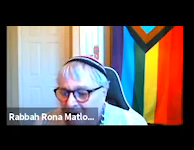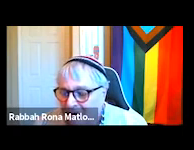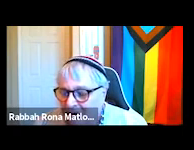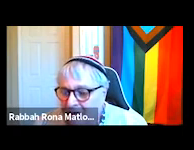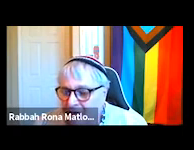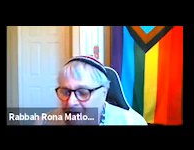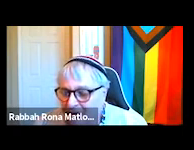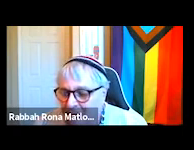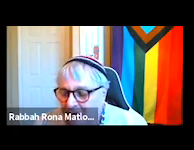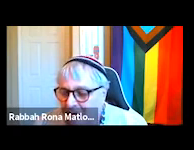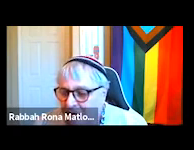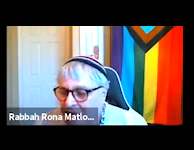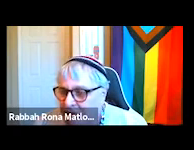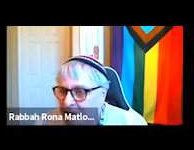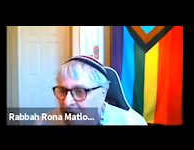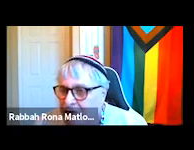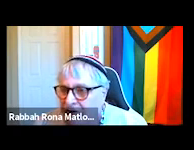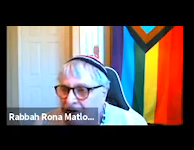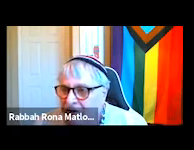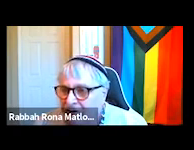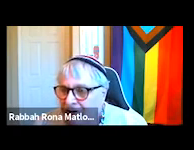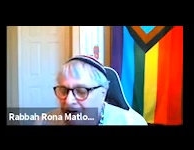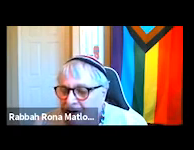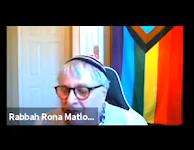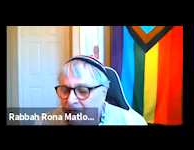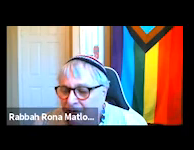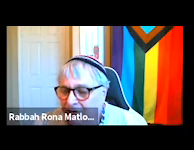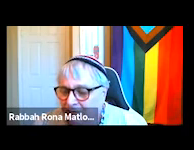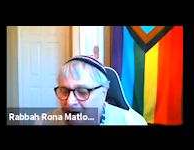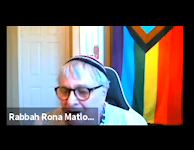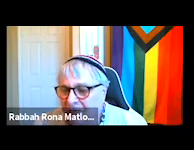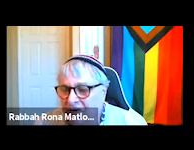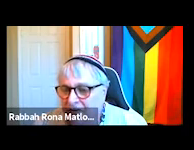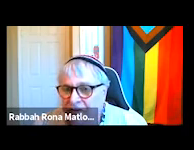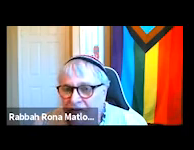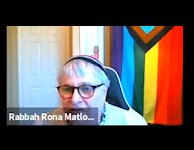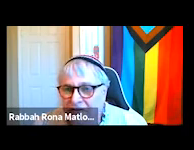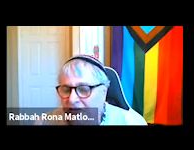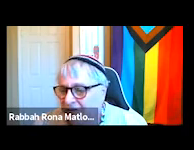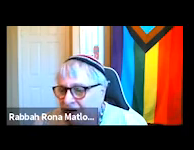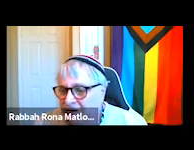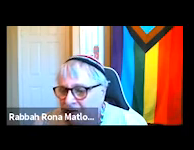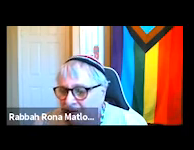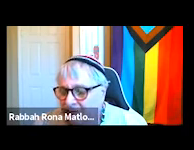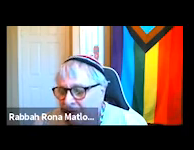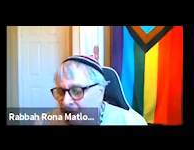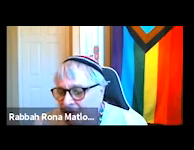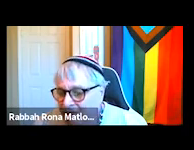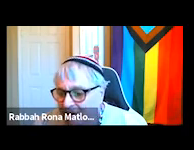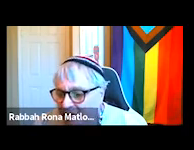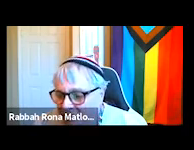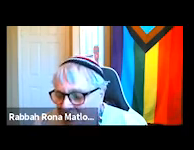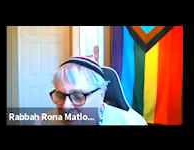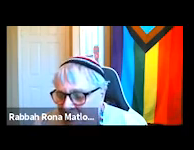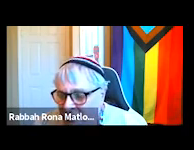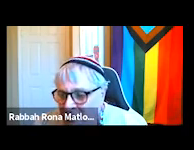home, a number of homes in Brooklyn, and I'm sure in Miami, Los Angeles, Chicago. Those are ones